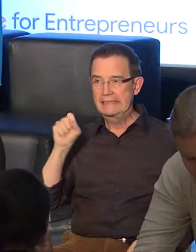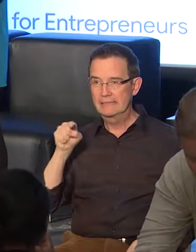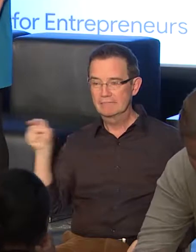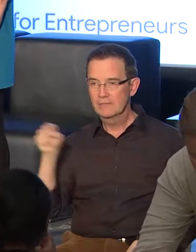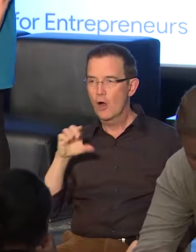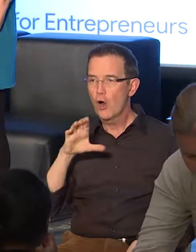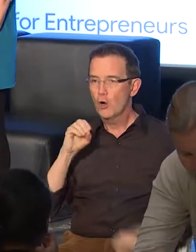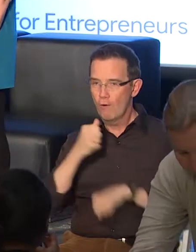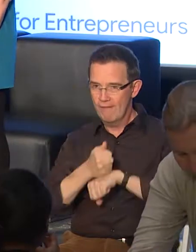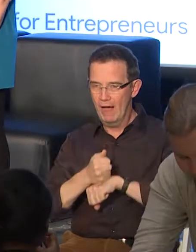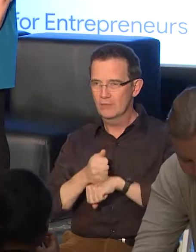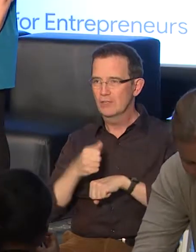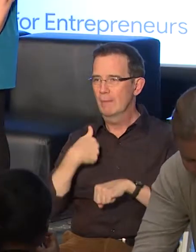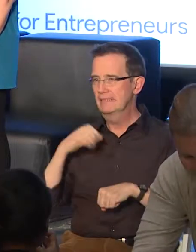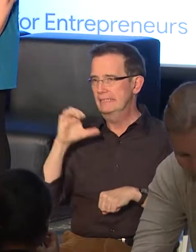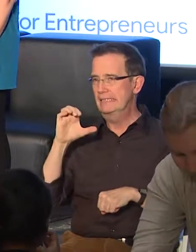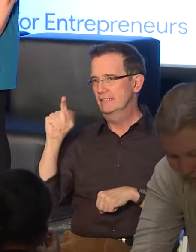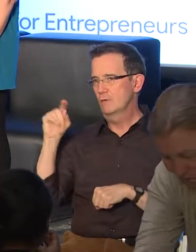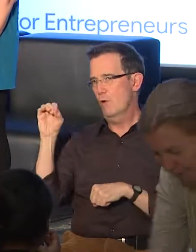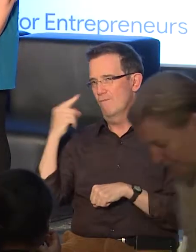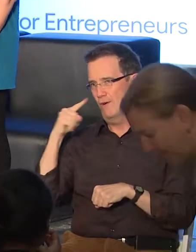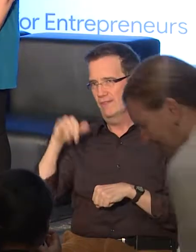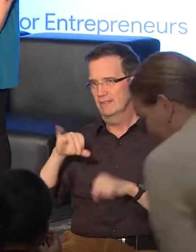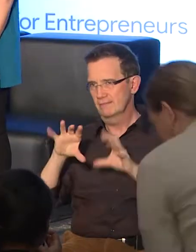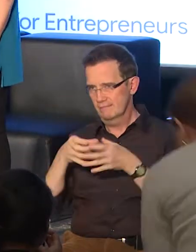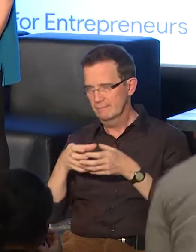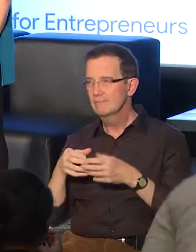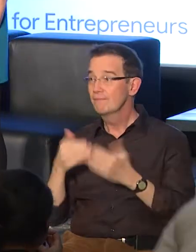CTO. And again, thank you all for coming.